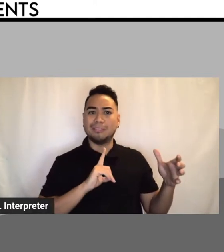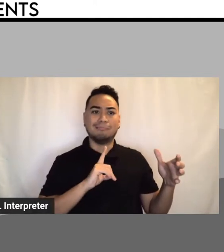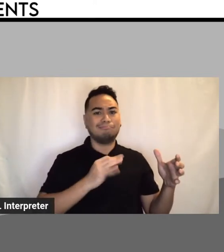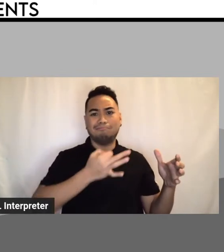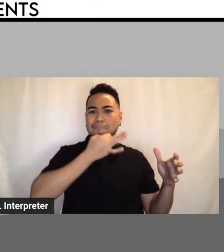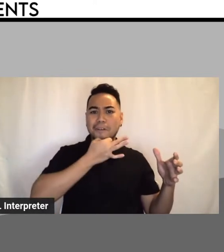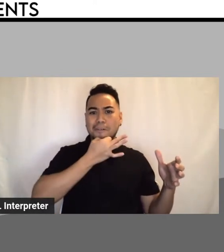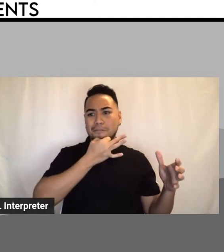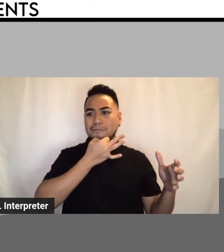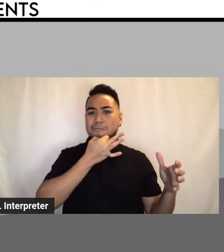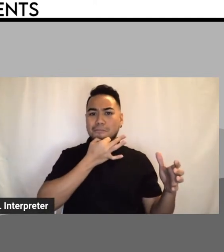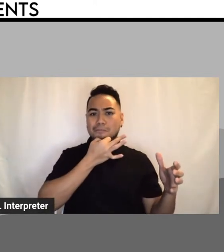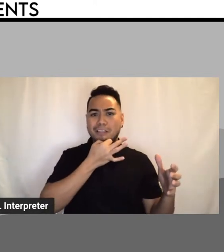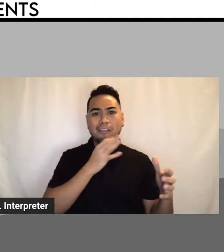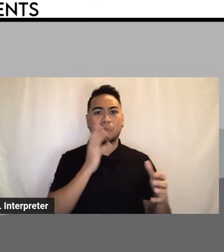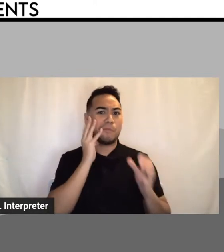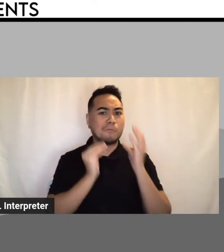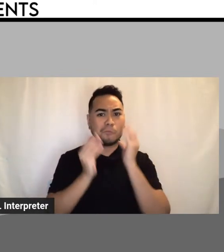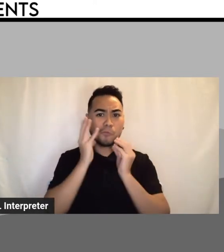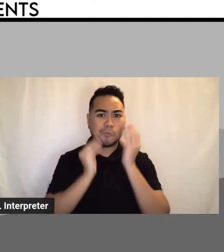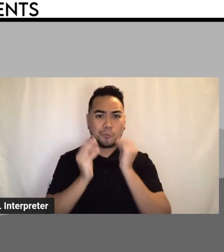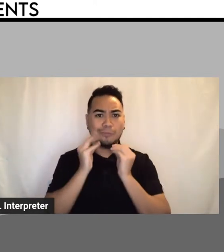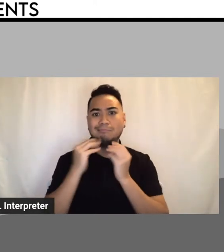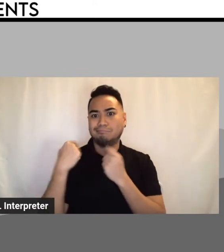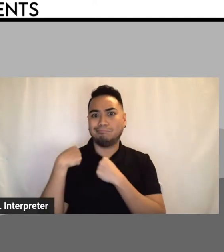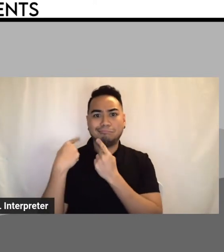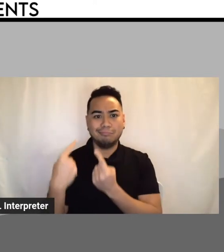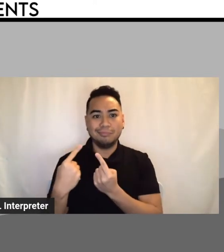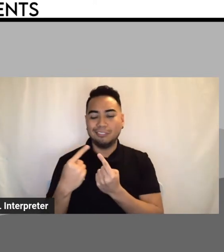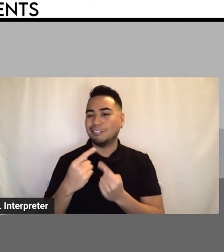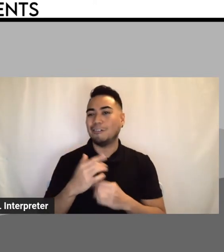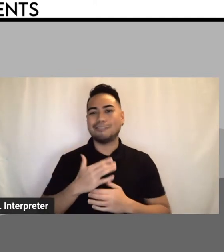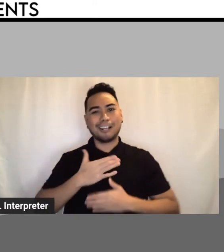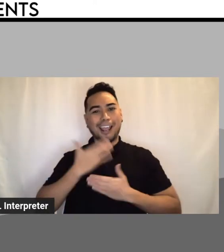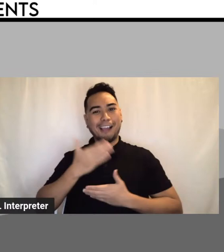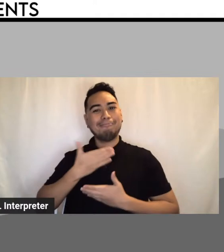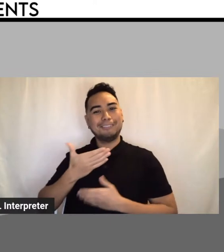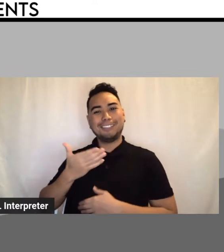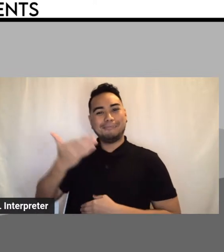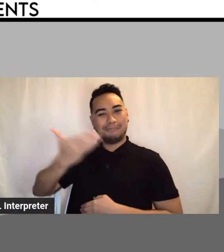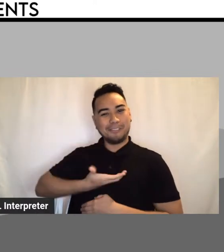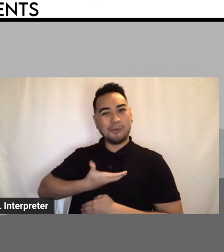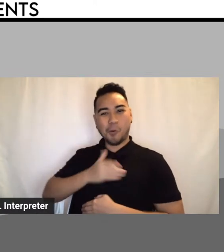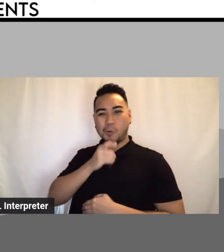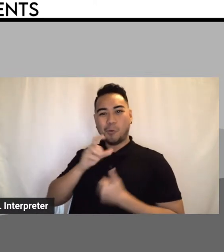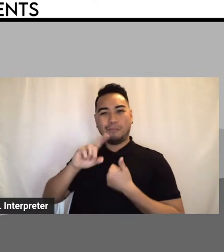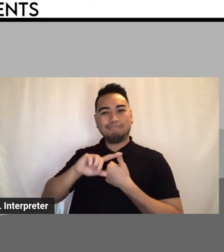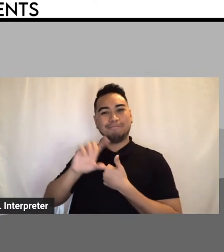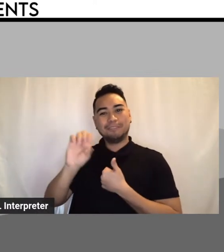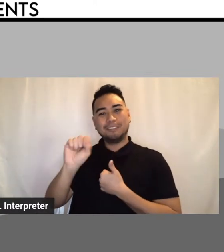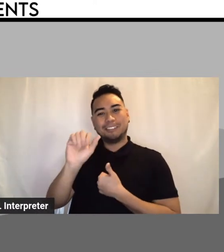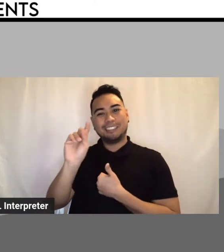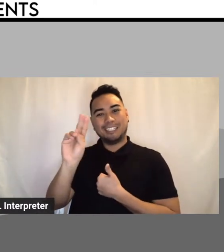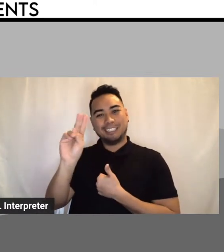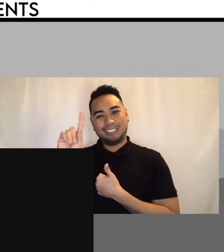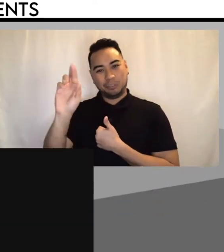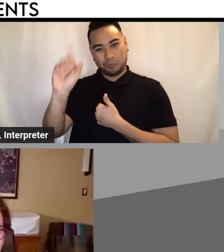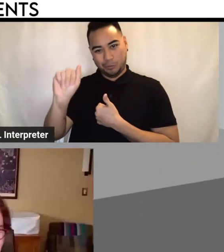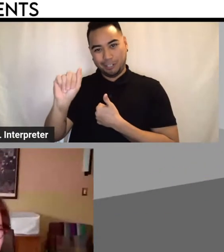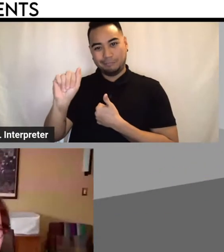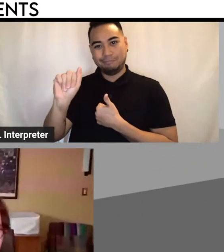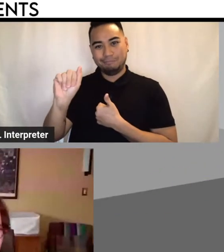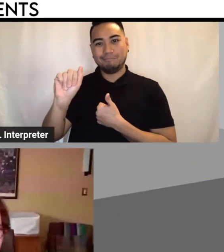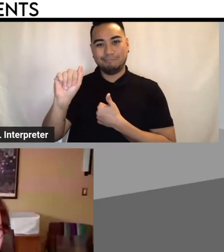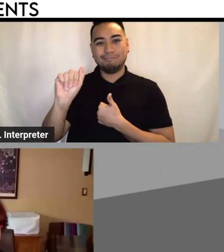knowledge, and experience. So it's really my pleasure to introduce Sandra, who is one of our editorial